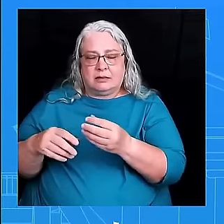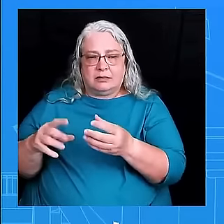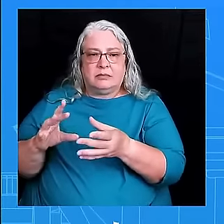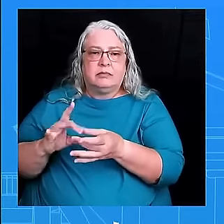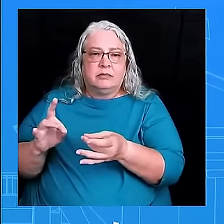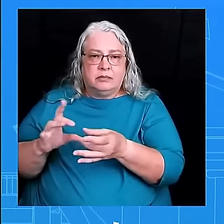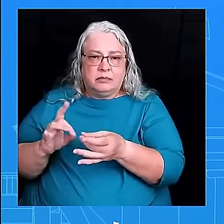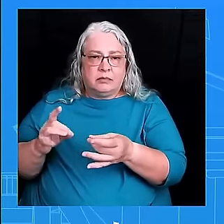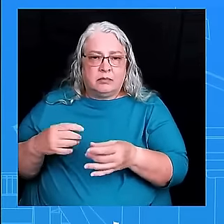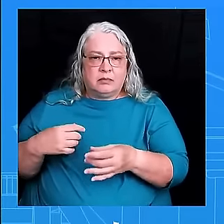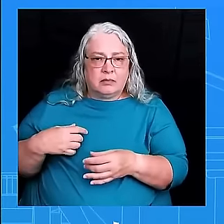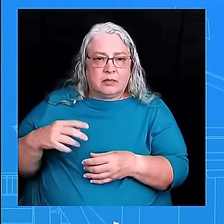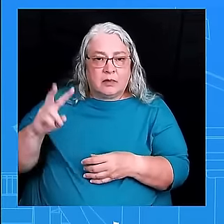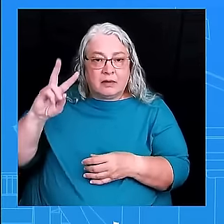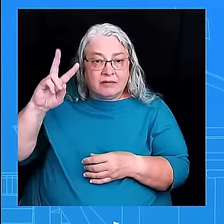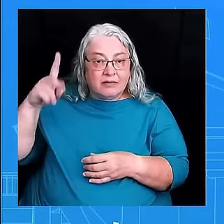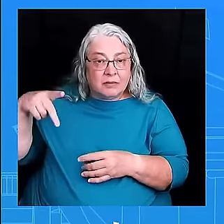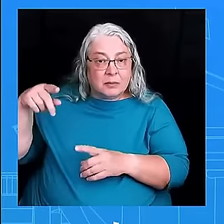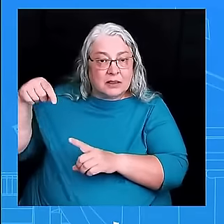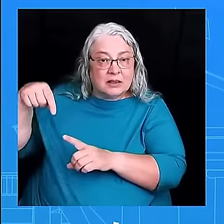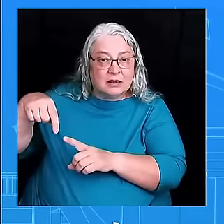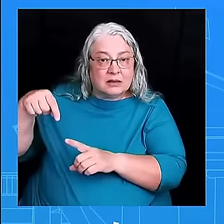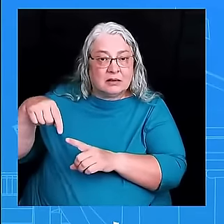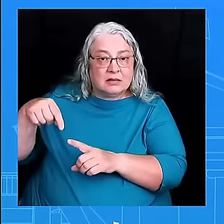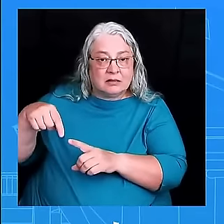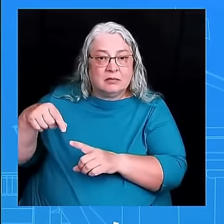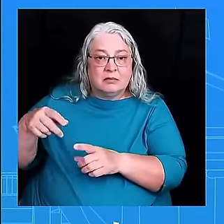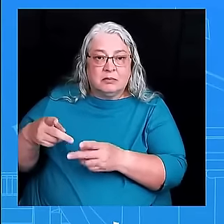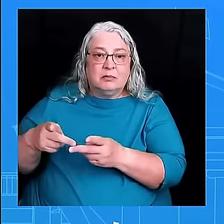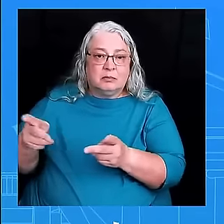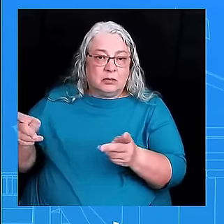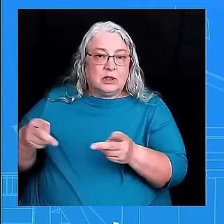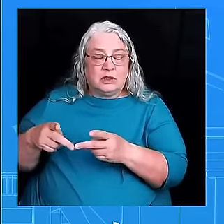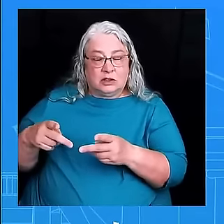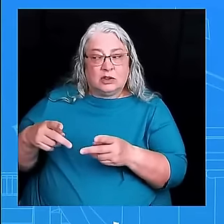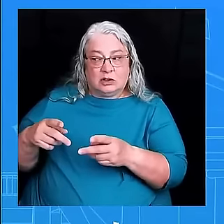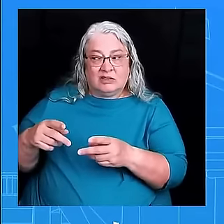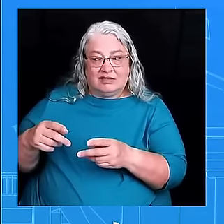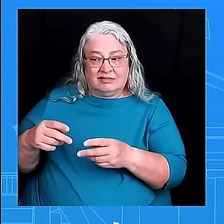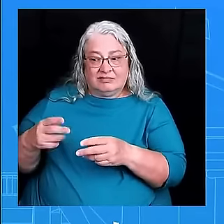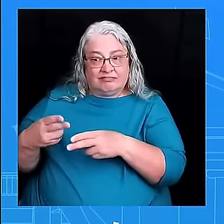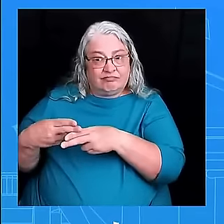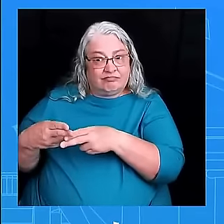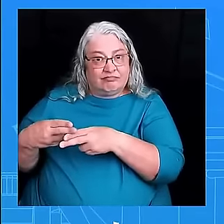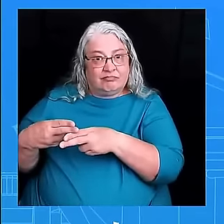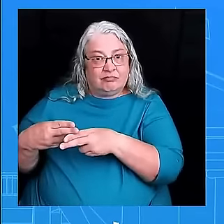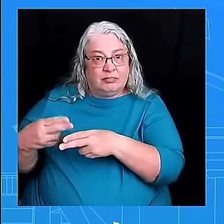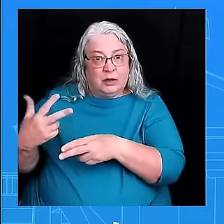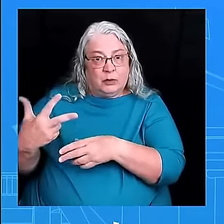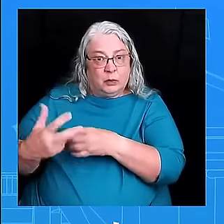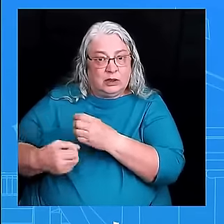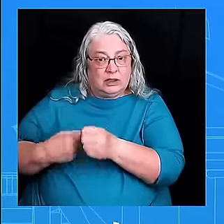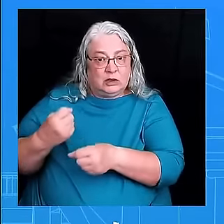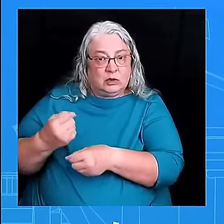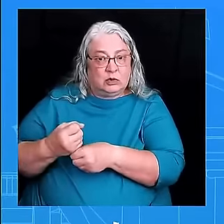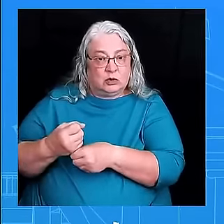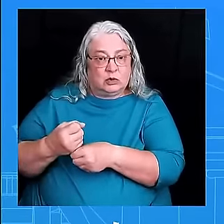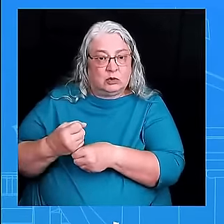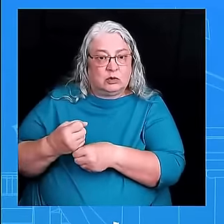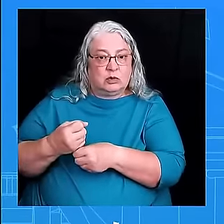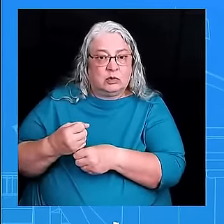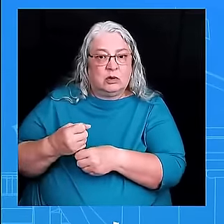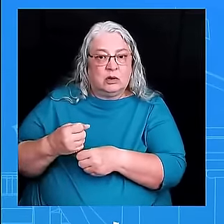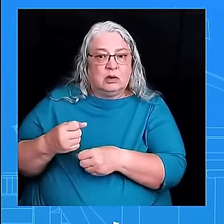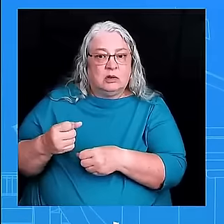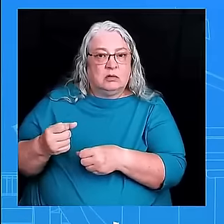president for 3.5 years. She has been part of this administration, obviously, not just part of it, but a partner, and